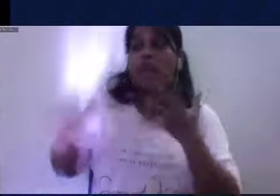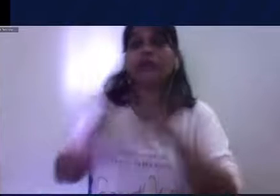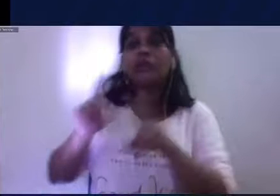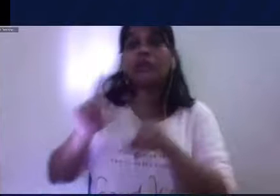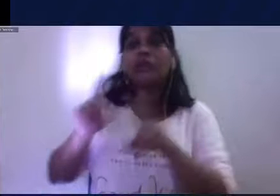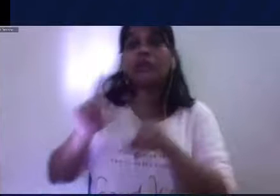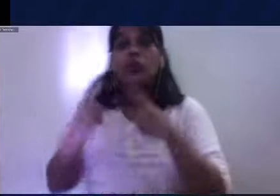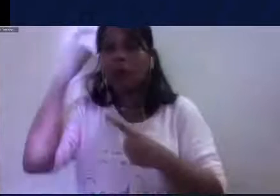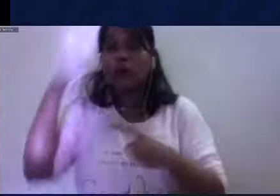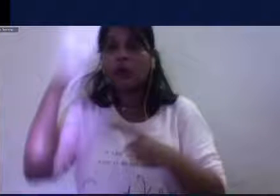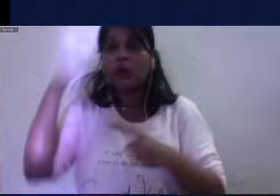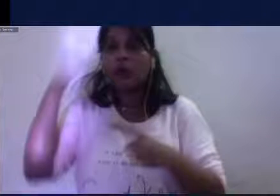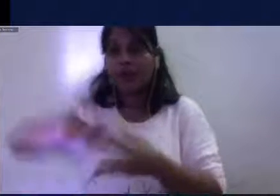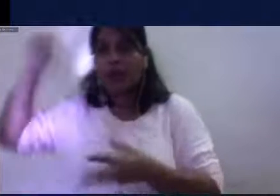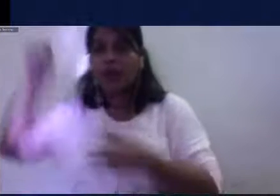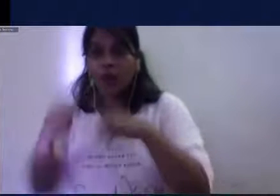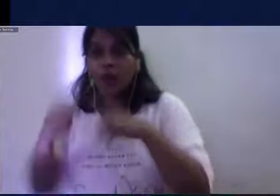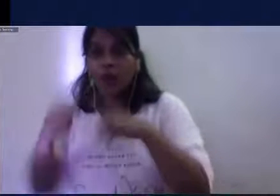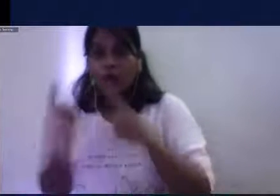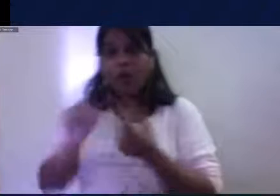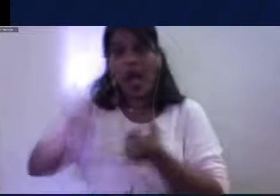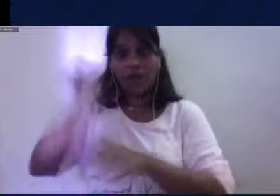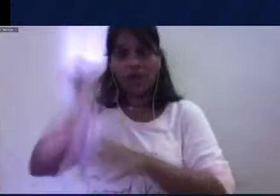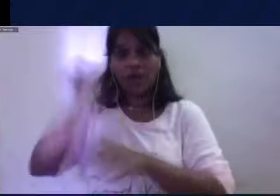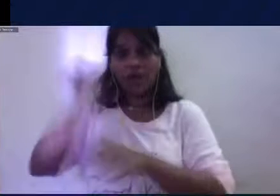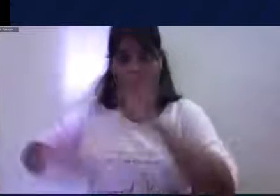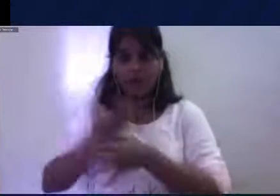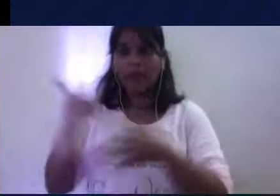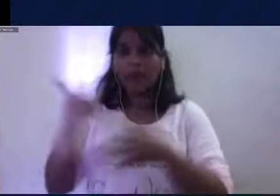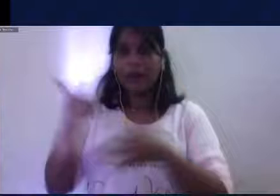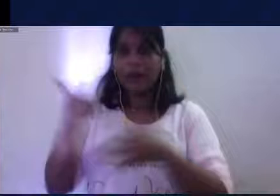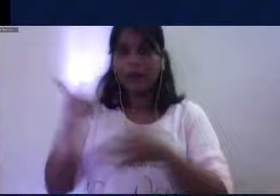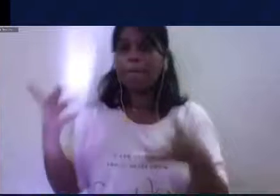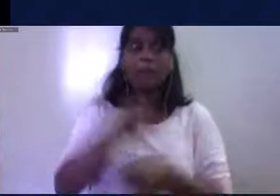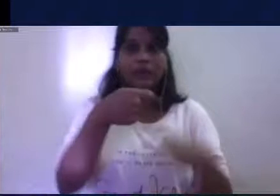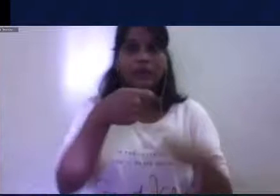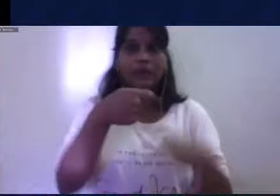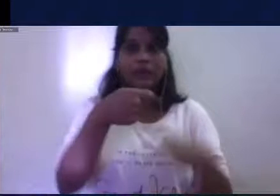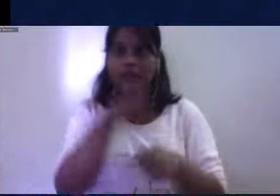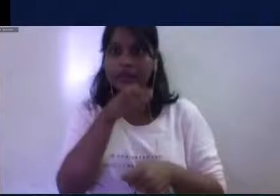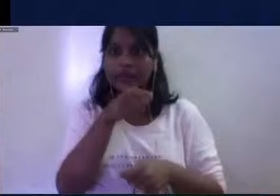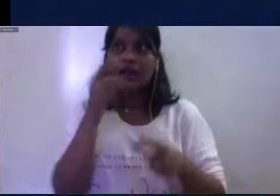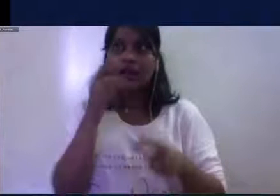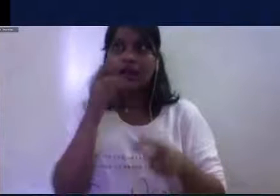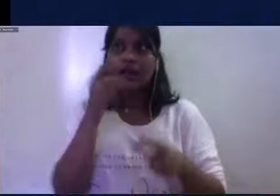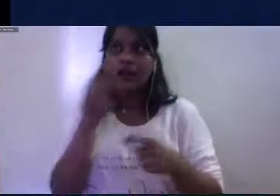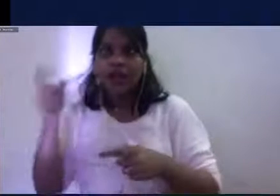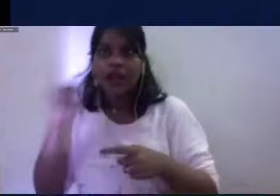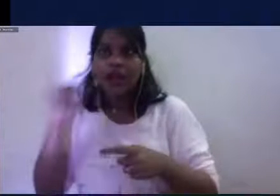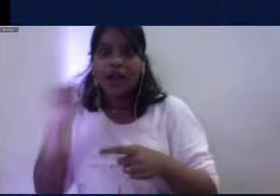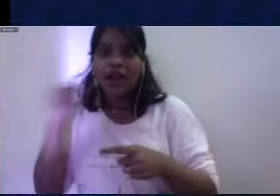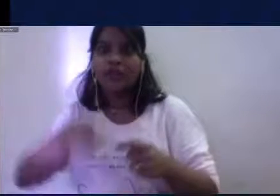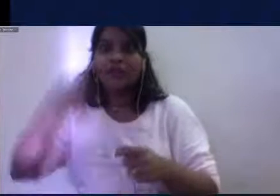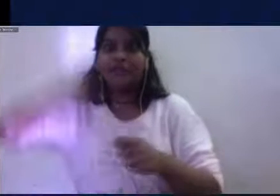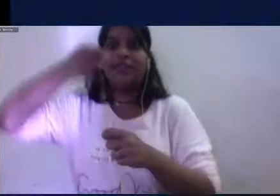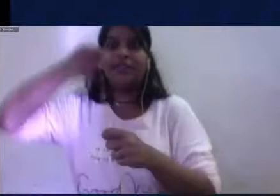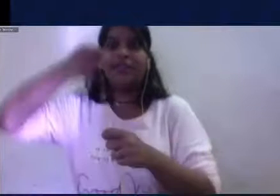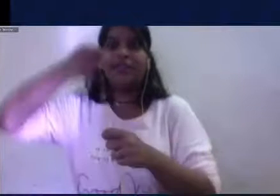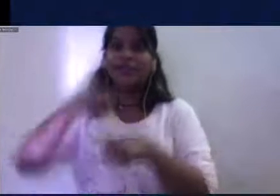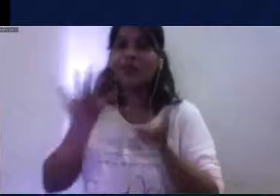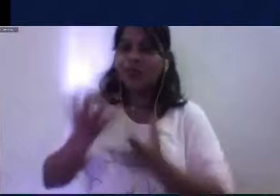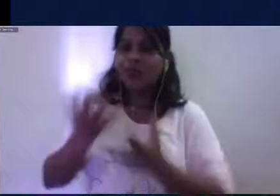because if she went to another room to do some other activity, she would not be able to count the number of whistles that the pressure cooker has steamed out